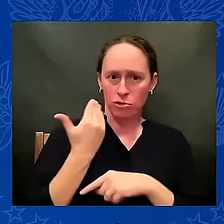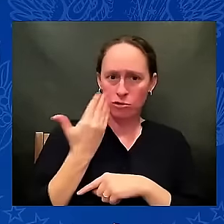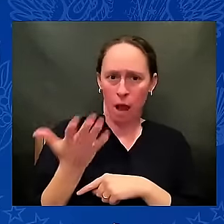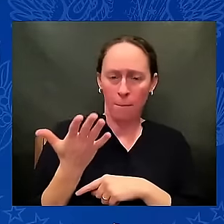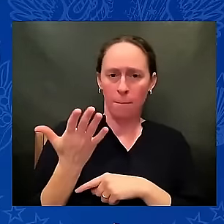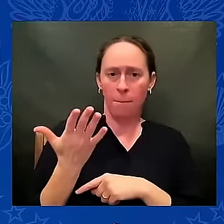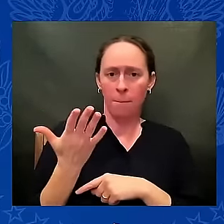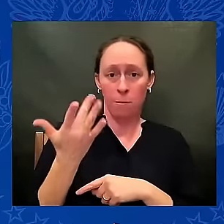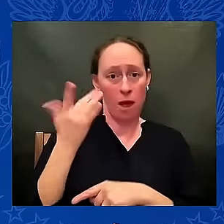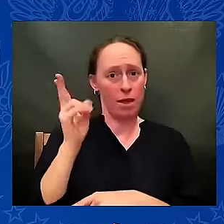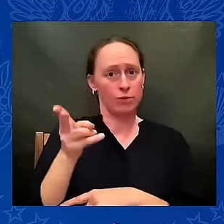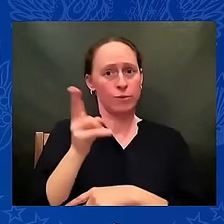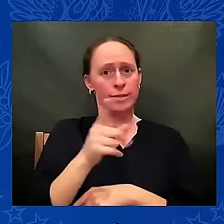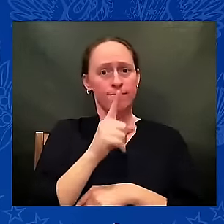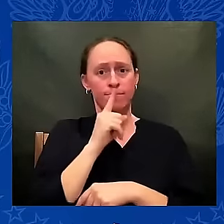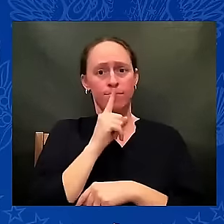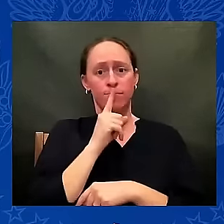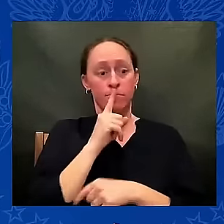take place.